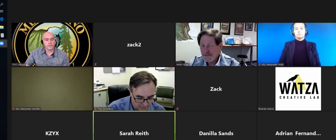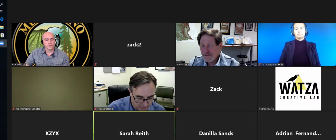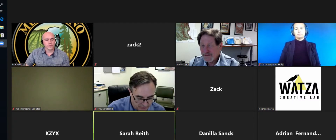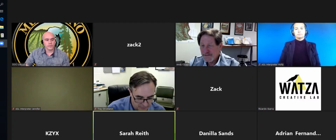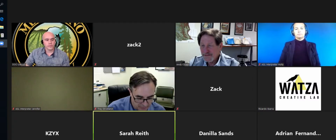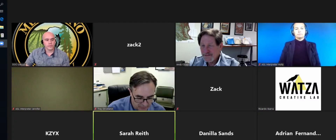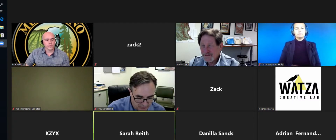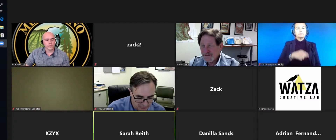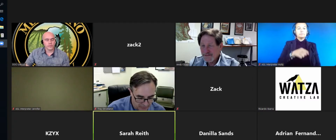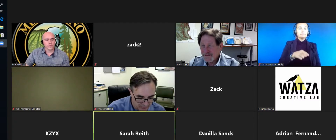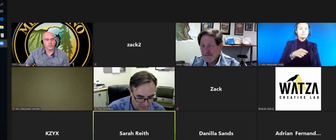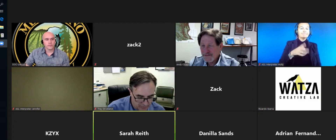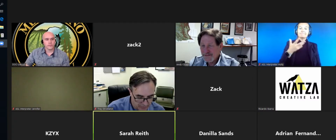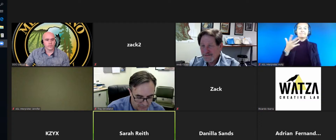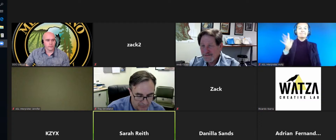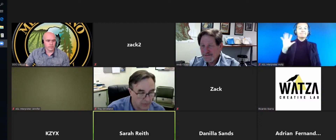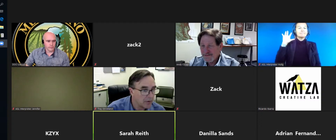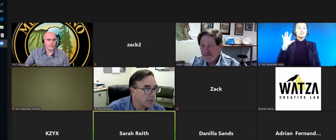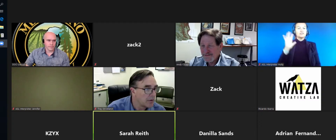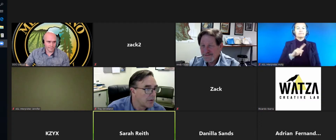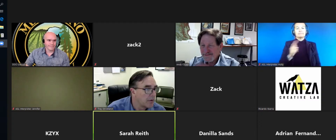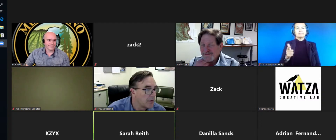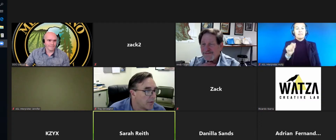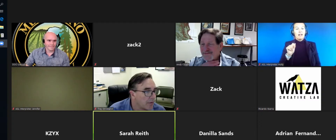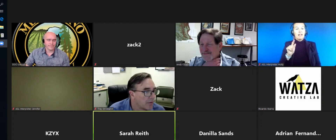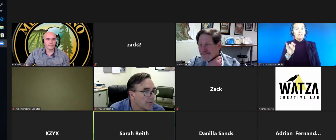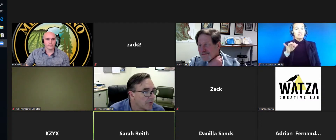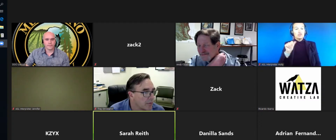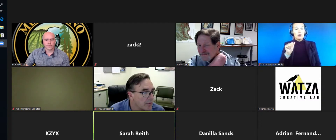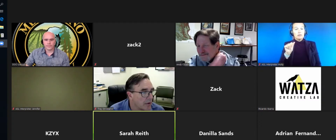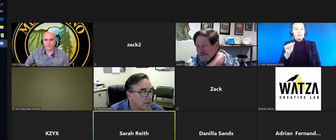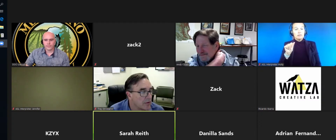I am fresh out of questions, but maybe Alicia has something.